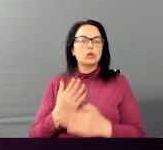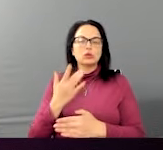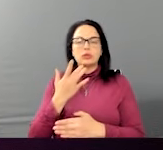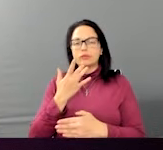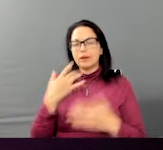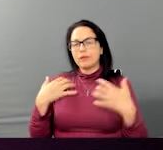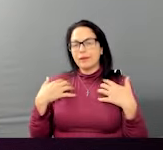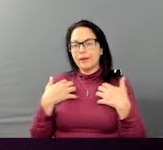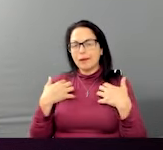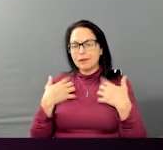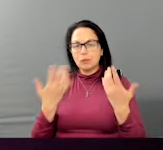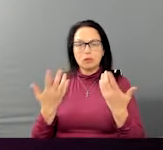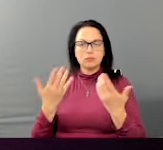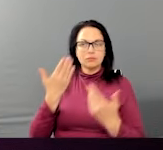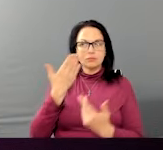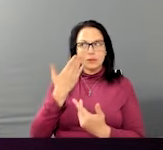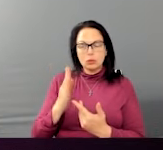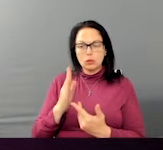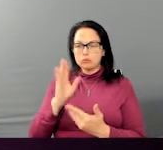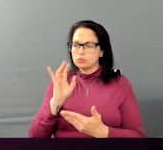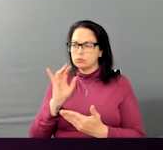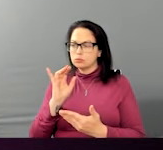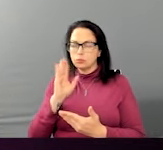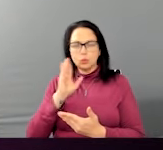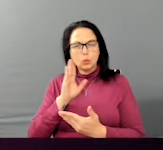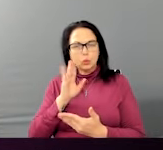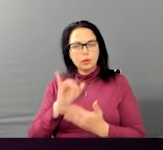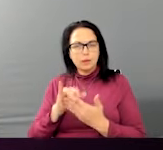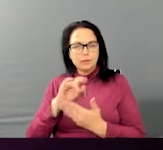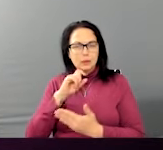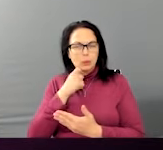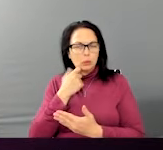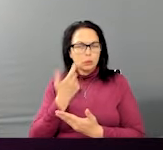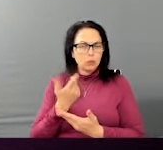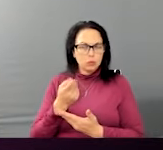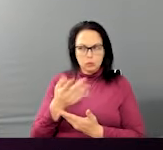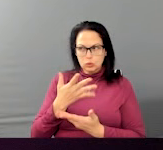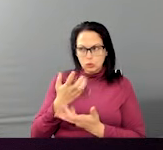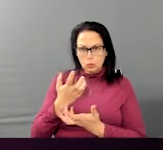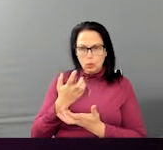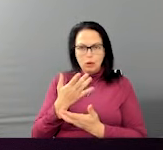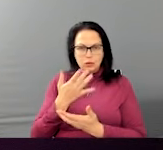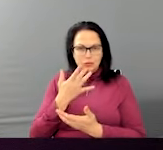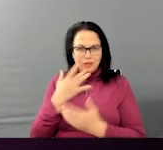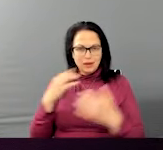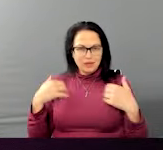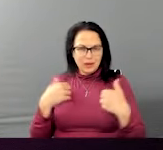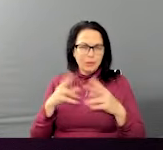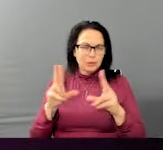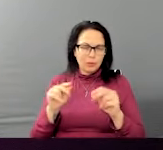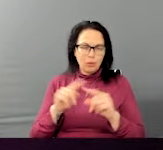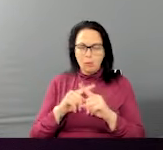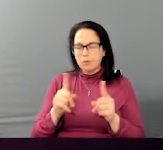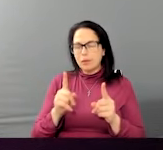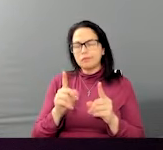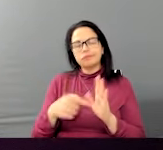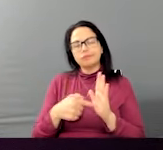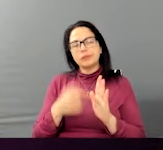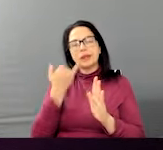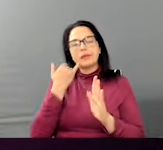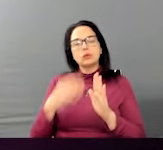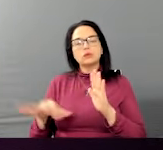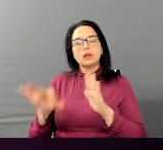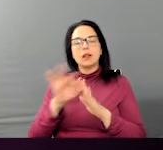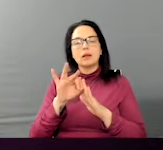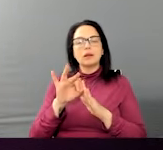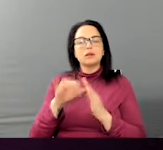don't know, like, wouldn't that be cooler? Wouldn't you like your favorite animal? No, that'd probably be really creepy. But like if you selected it. So we wanted some